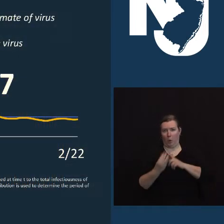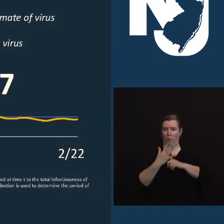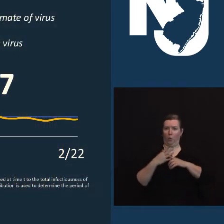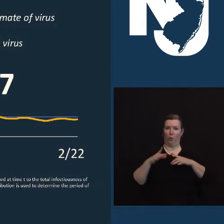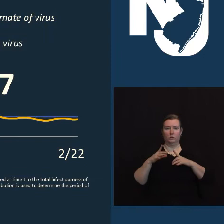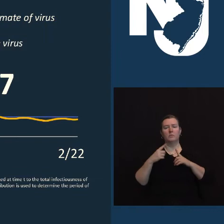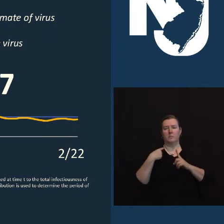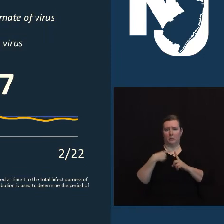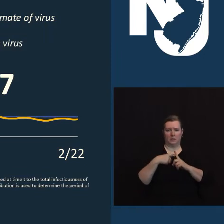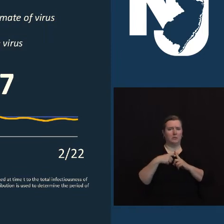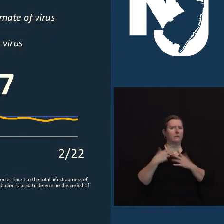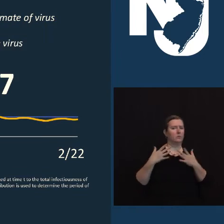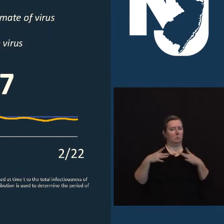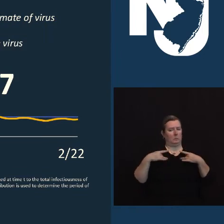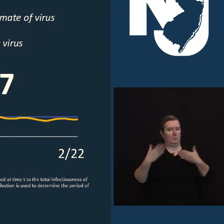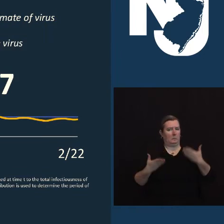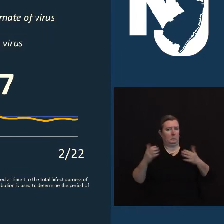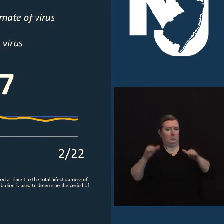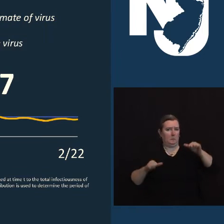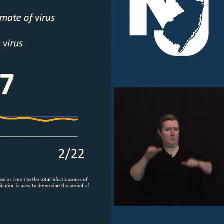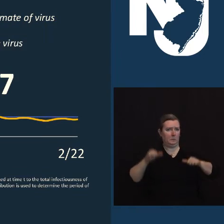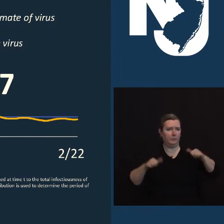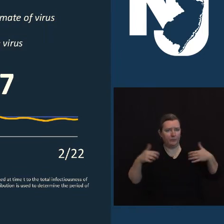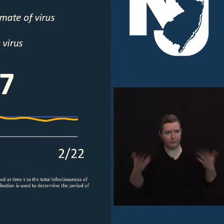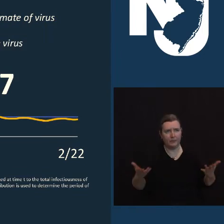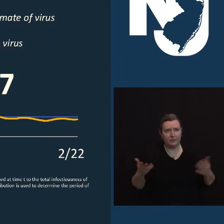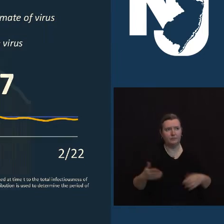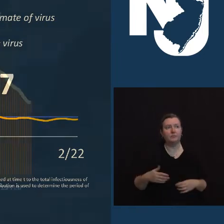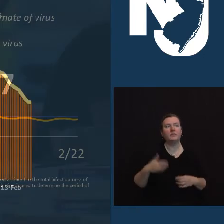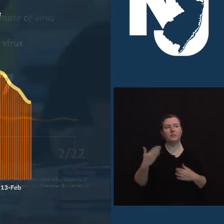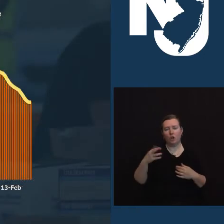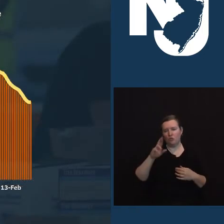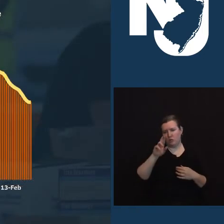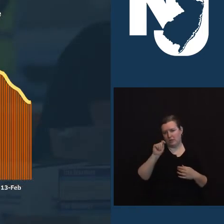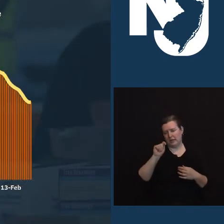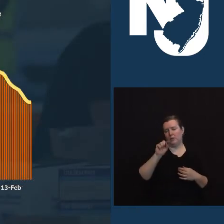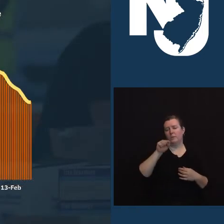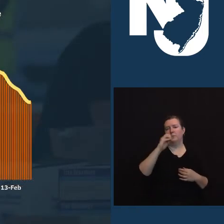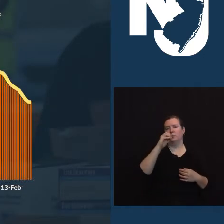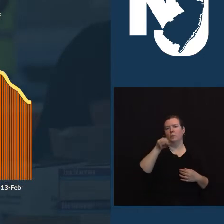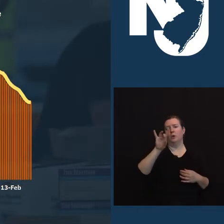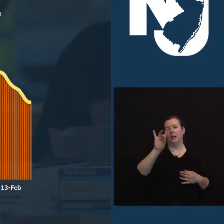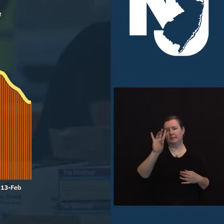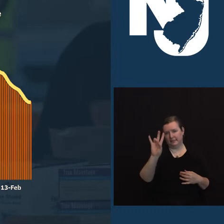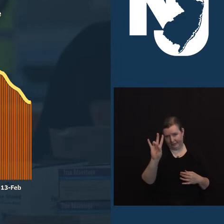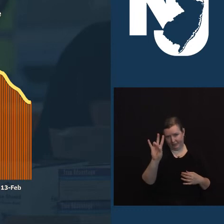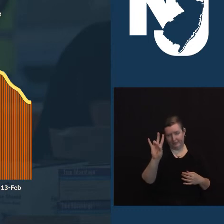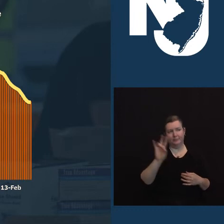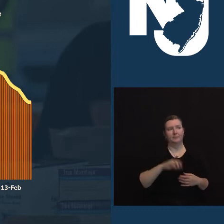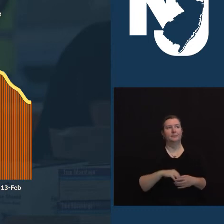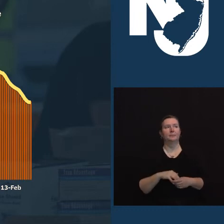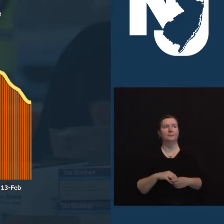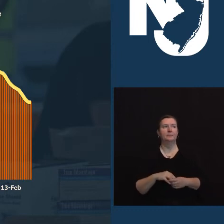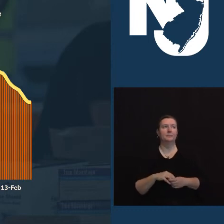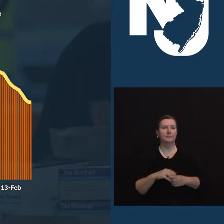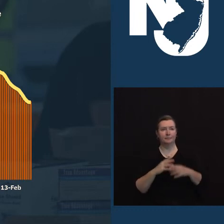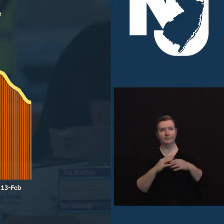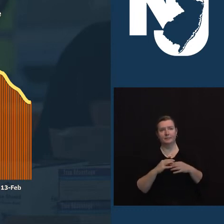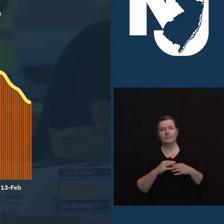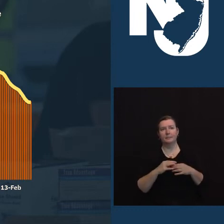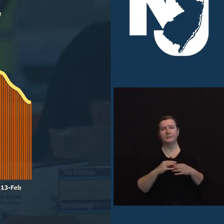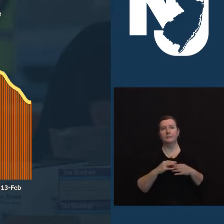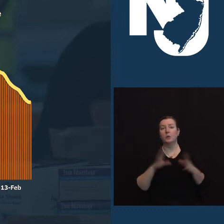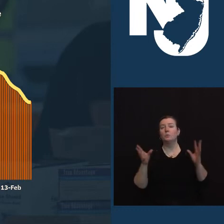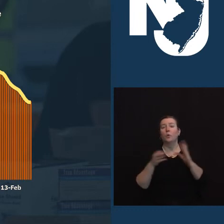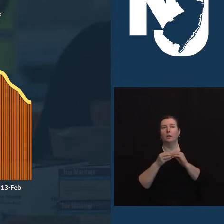is currently at 0.87. In our hospitals, we continue to see an improving picture emerge as the total hospital